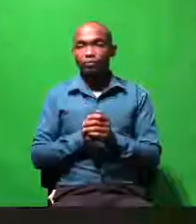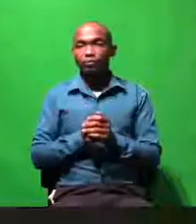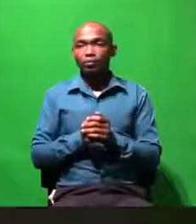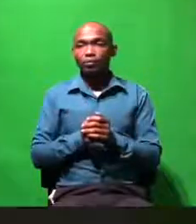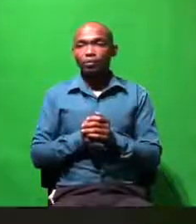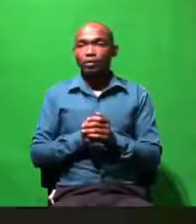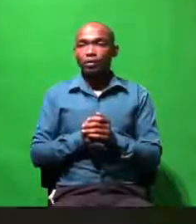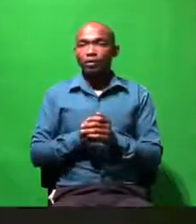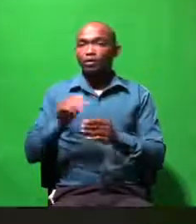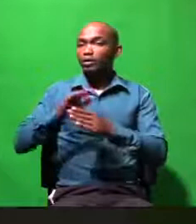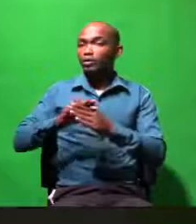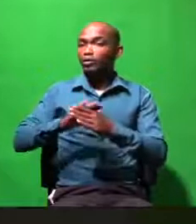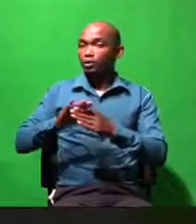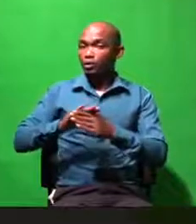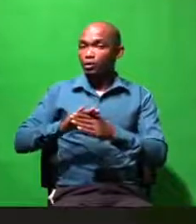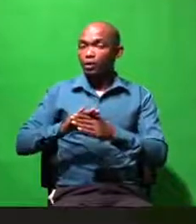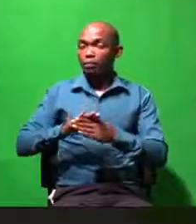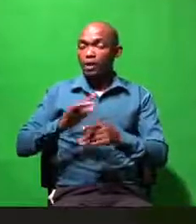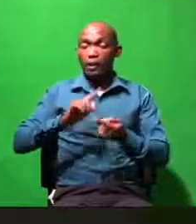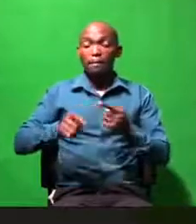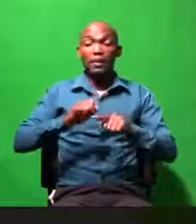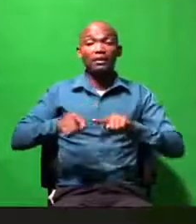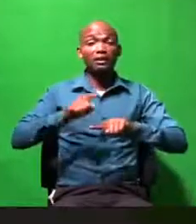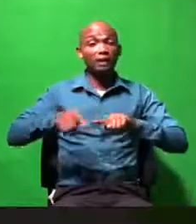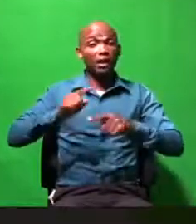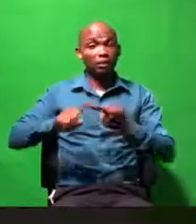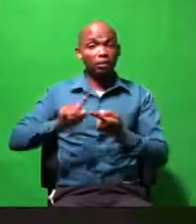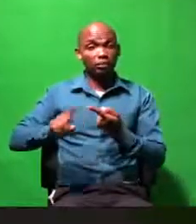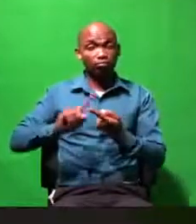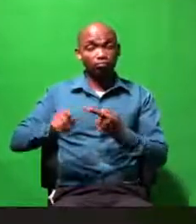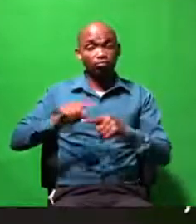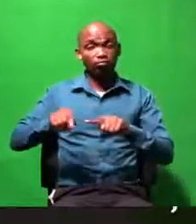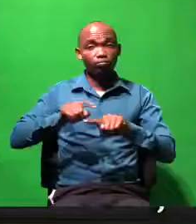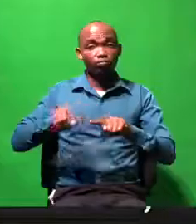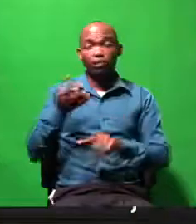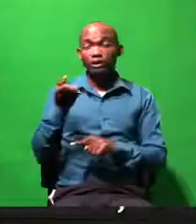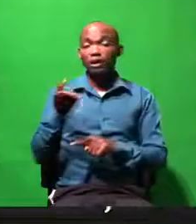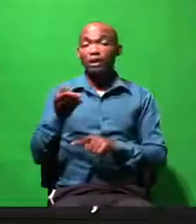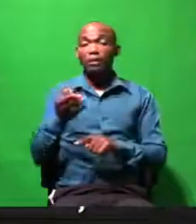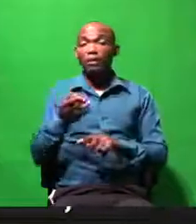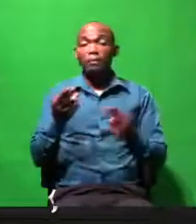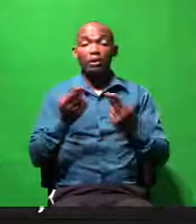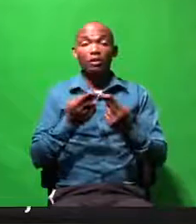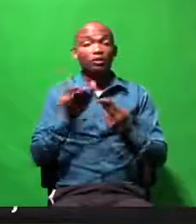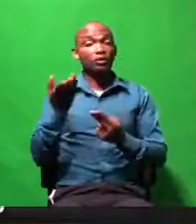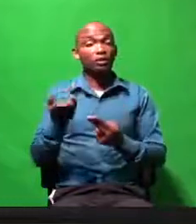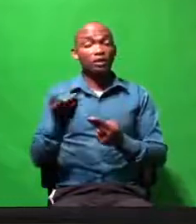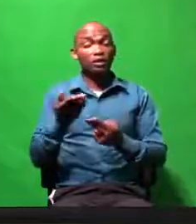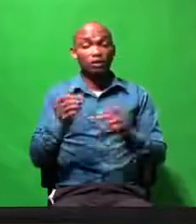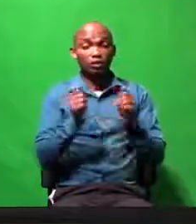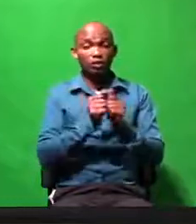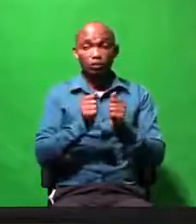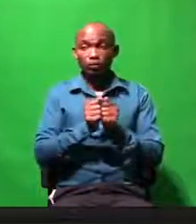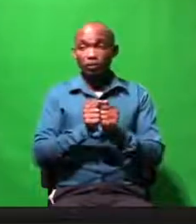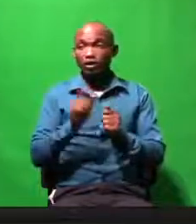Should be noted by pencil. So there is other instrument we can say